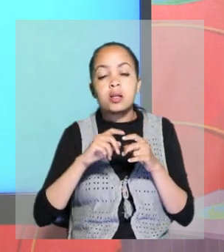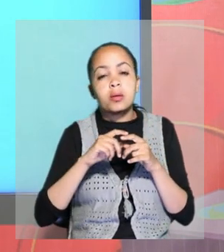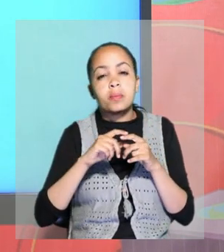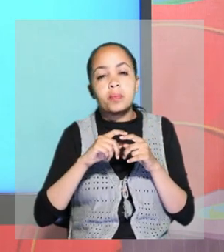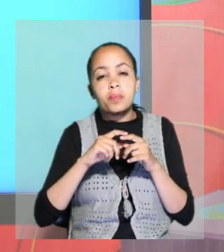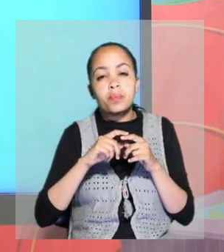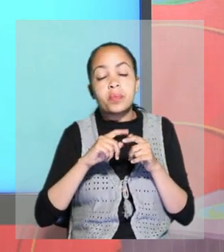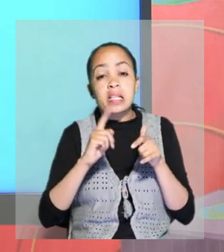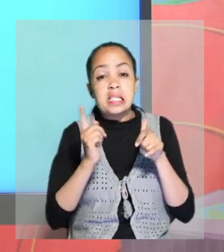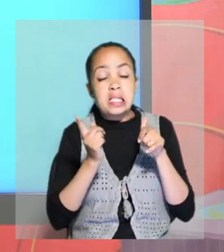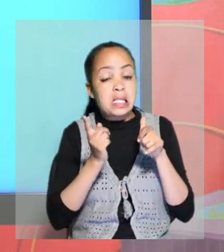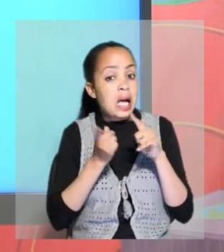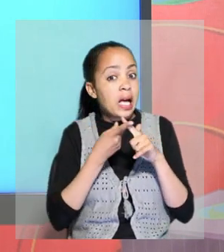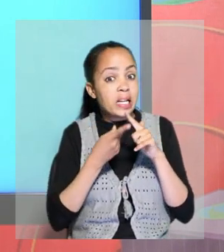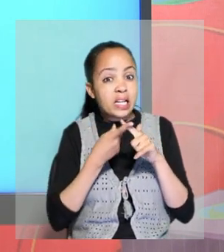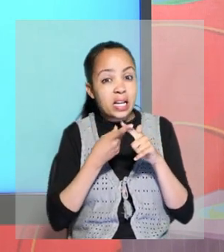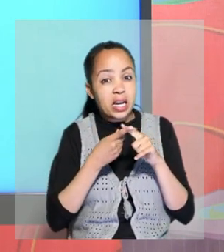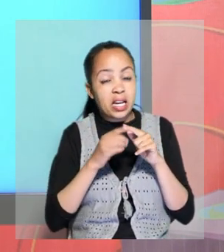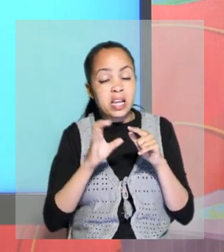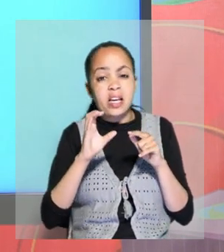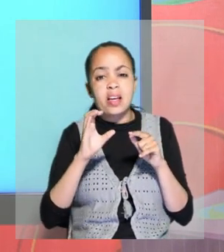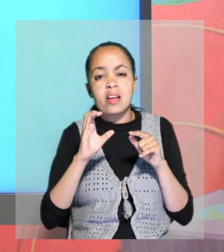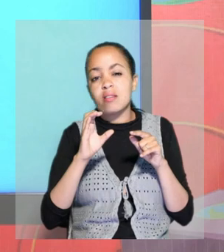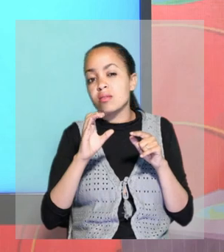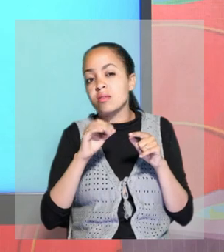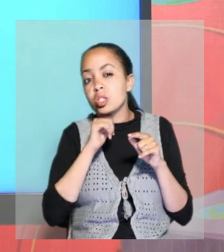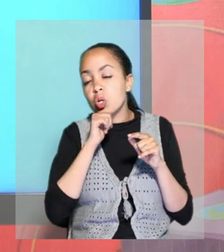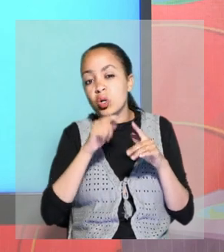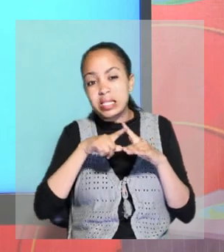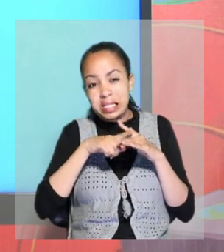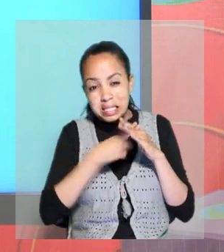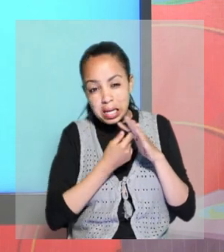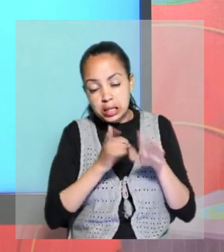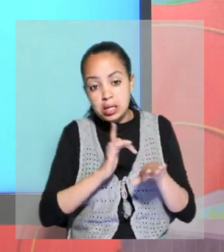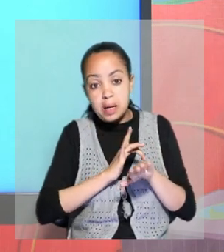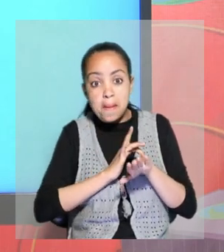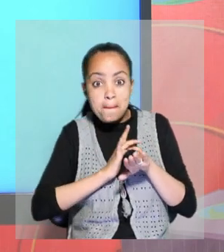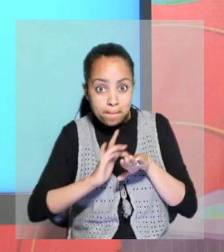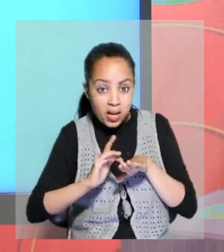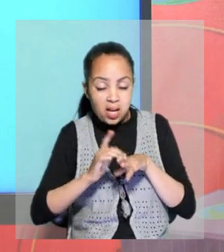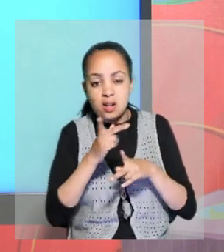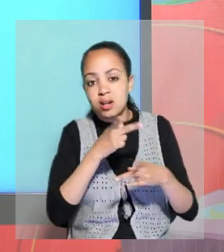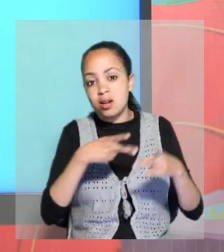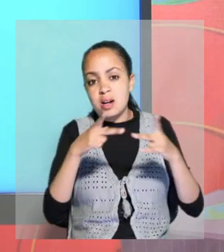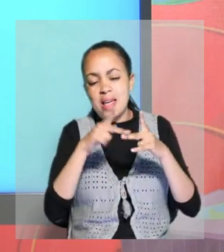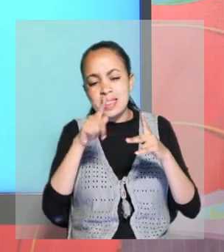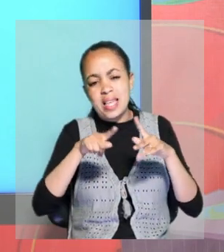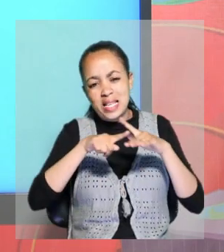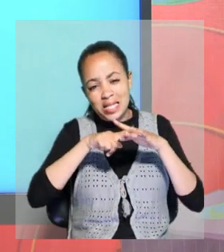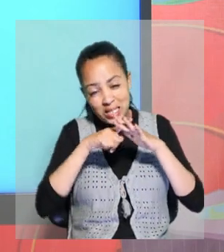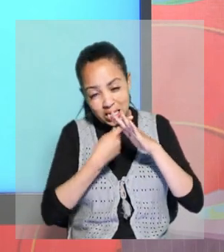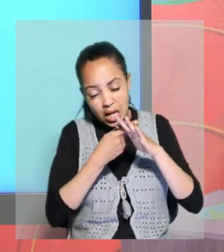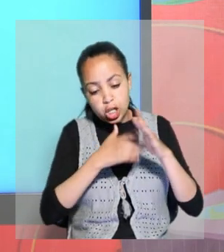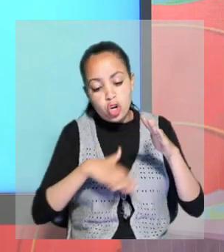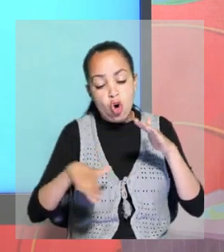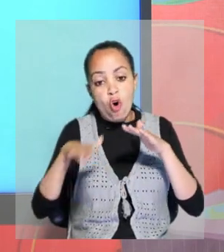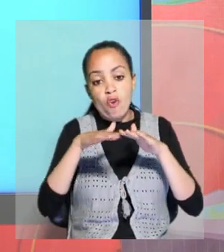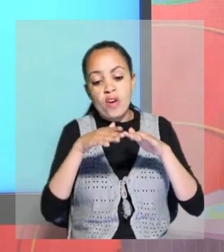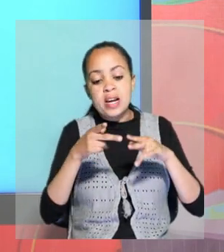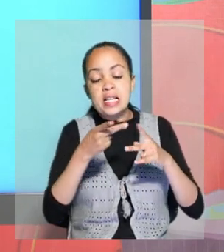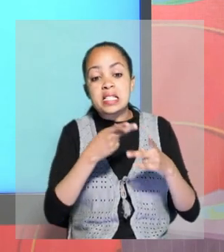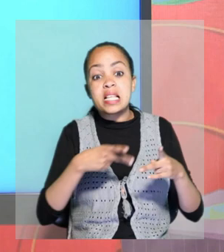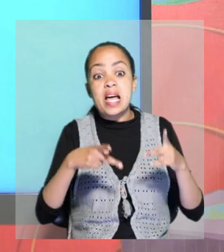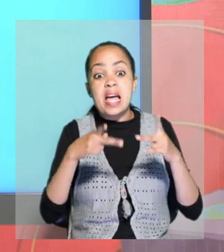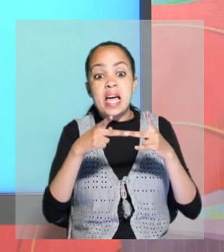because secondary succession may not be started over that of bare rock. They started over the area